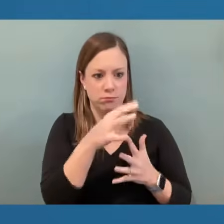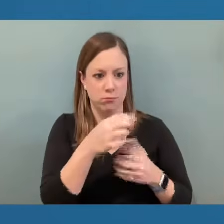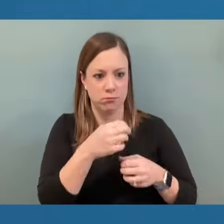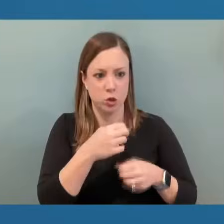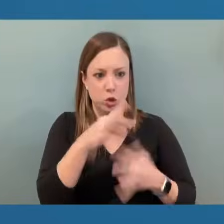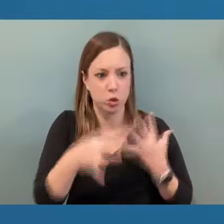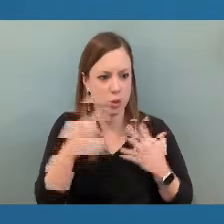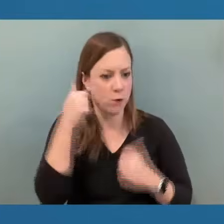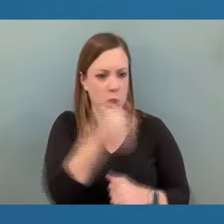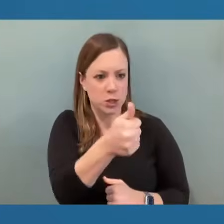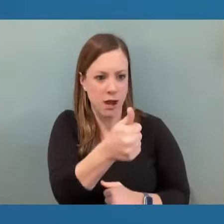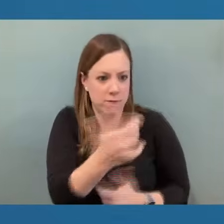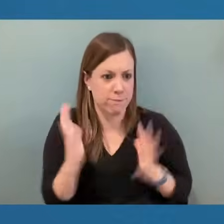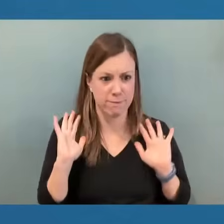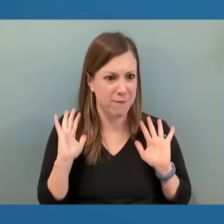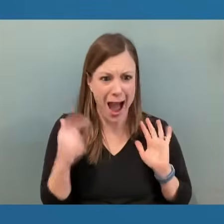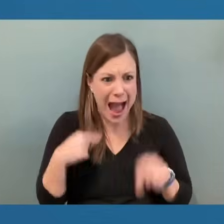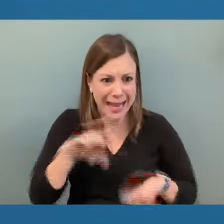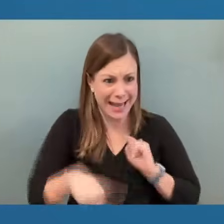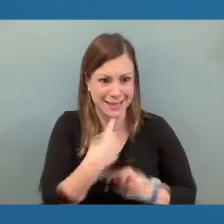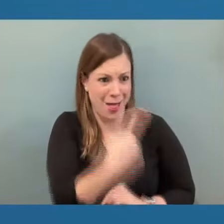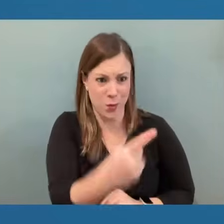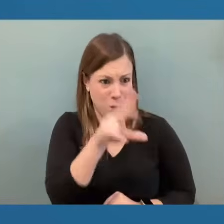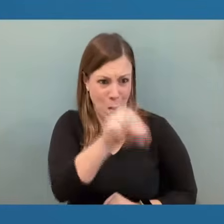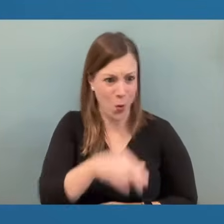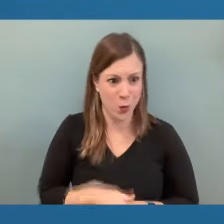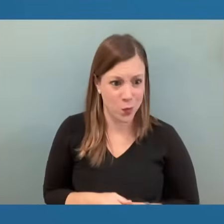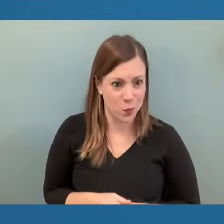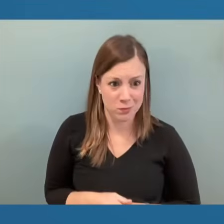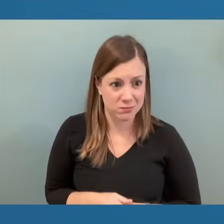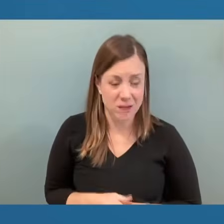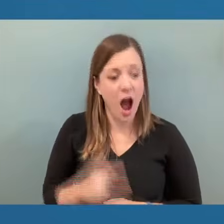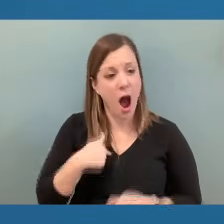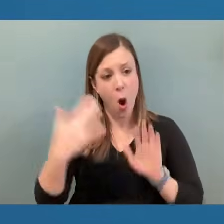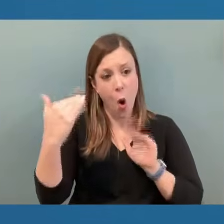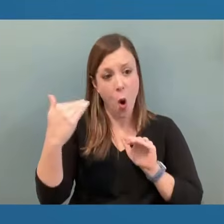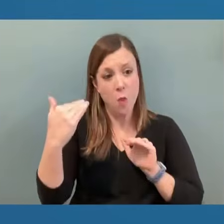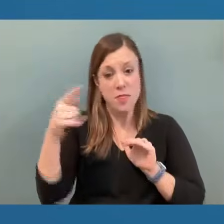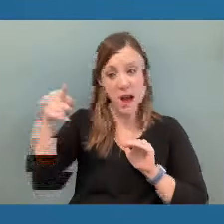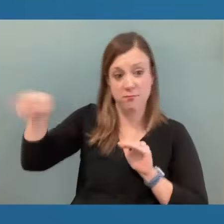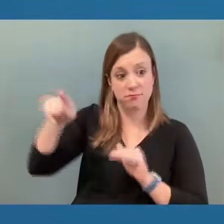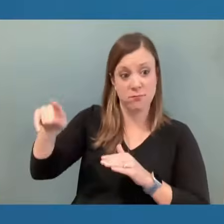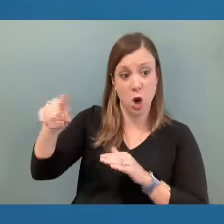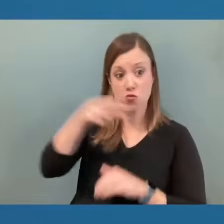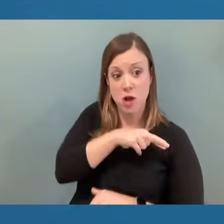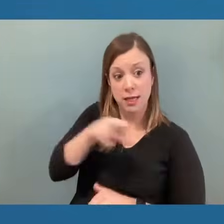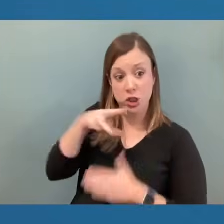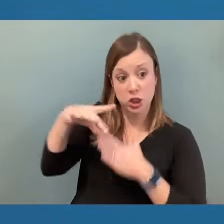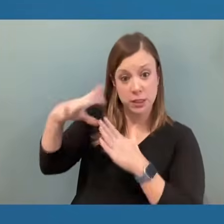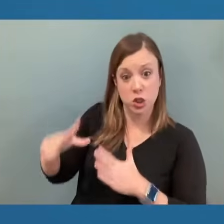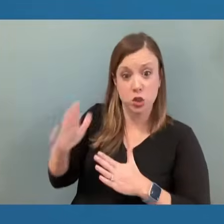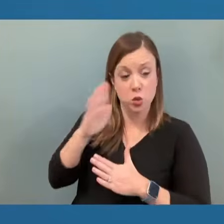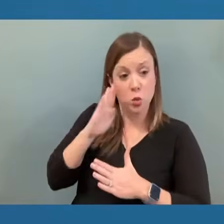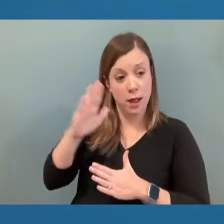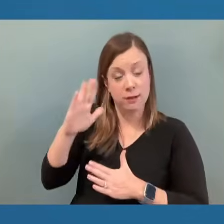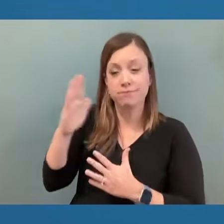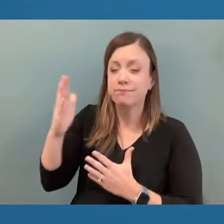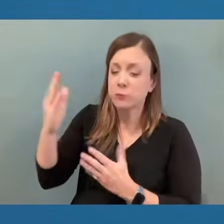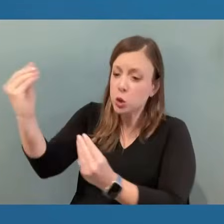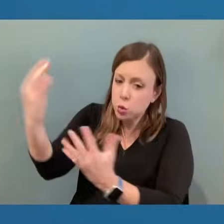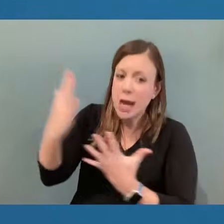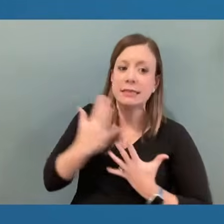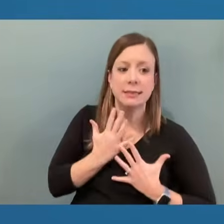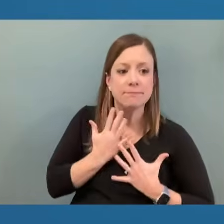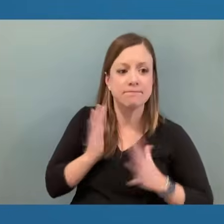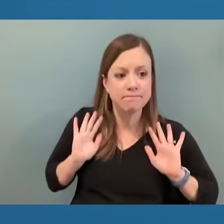final months of your life. I couldn't do that. And I'm hoping that they'll give me some grace, continue to pray for me, as all of them said they would